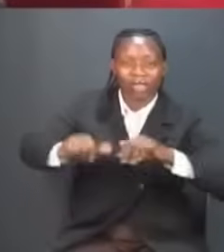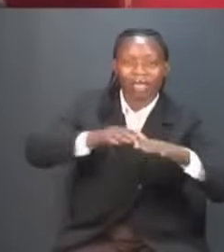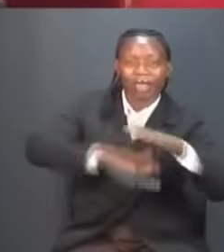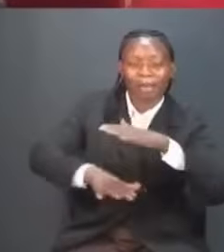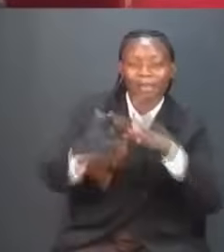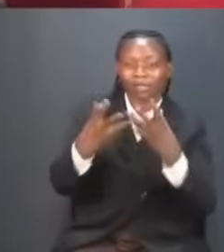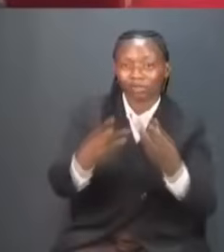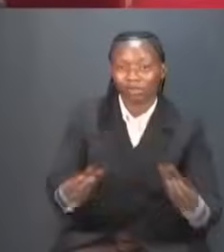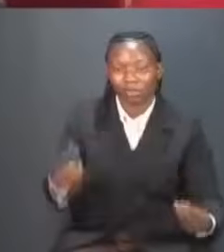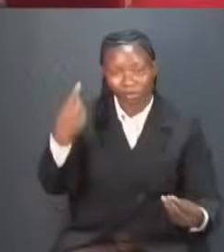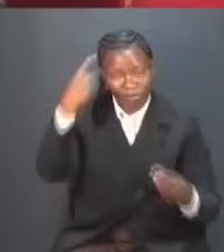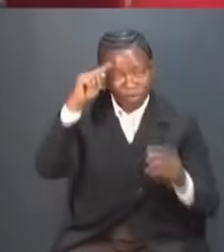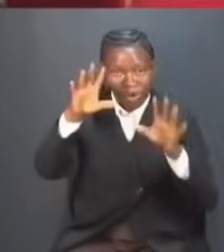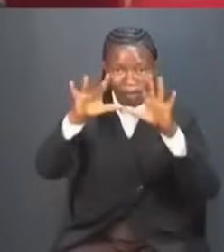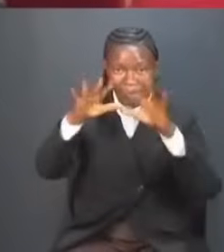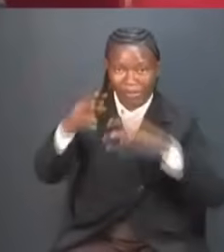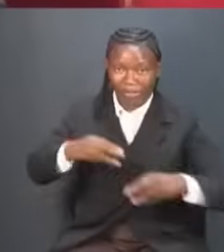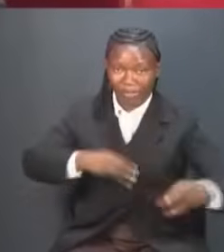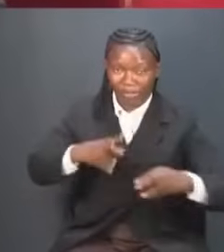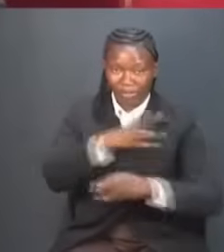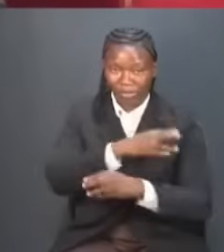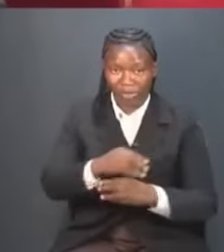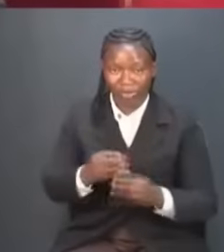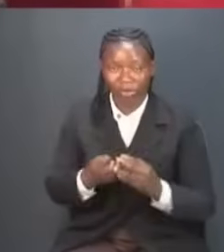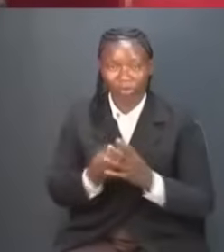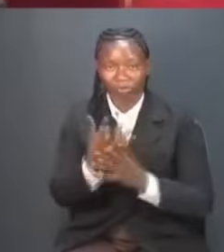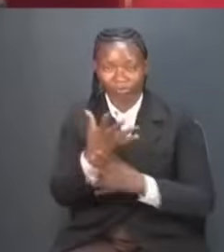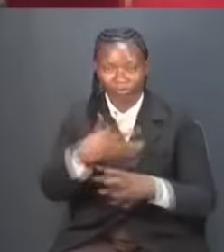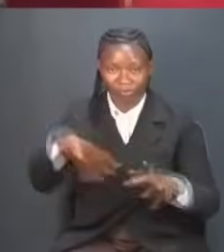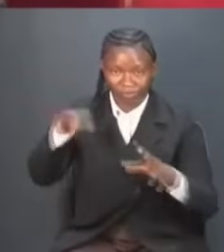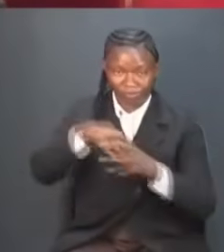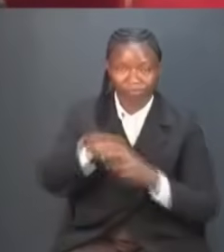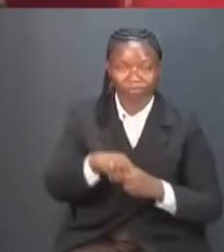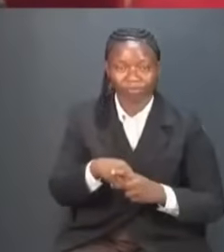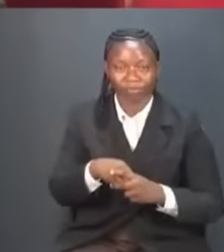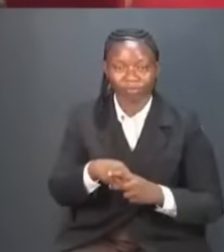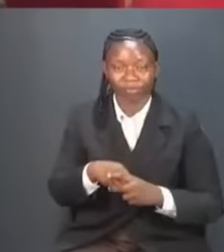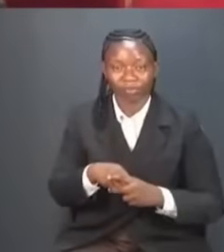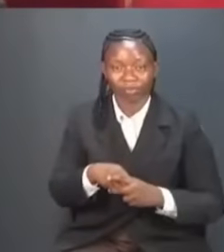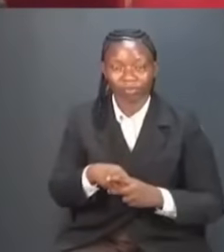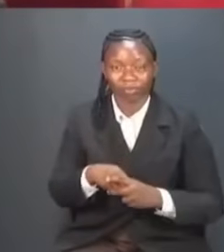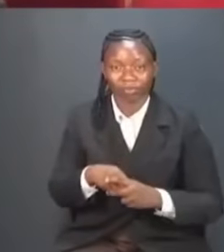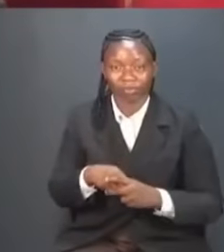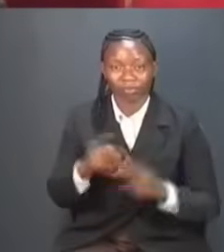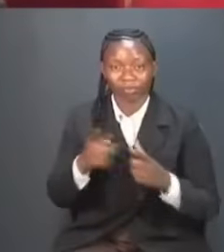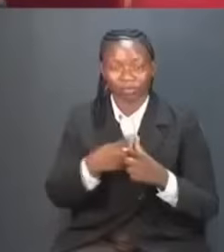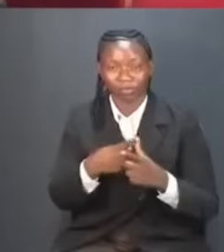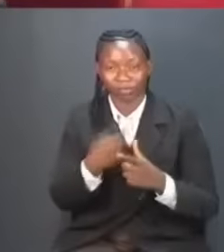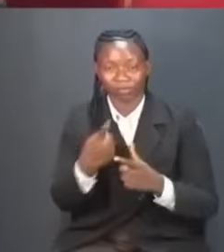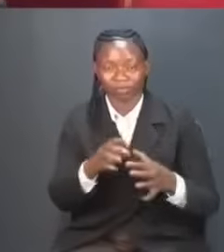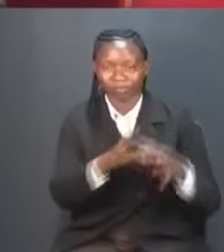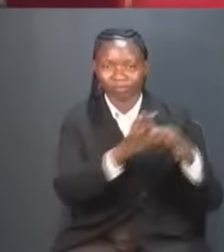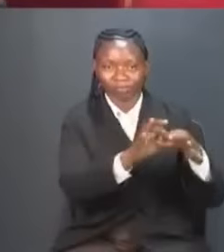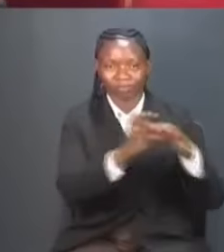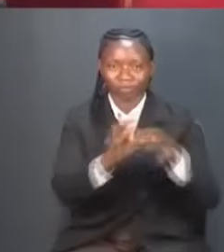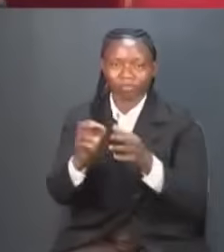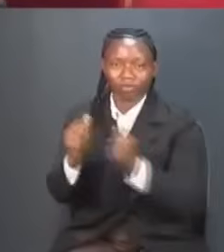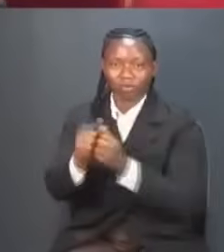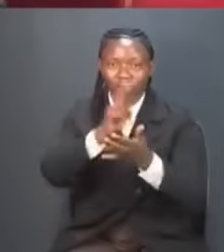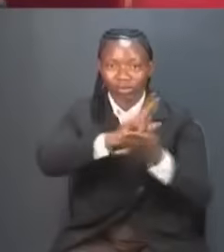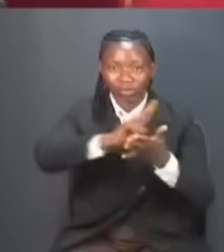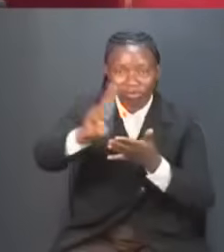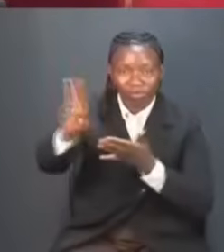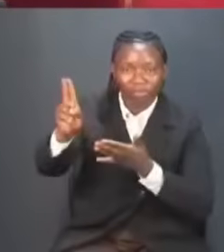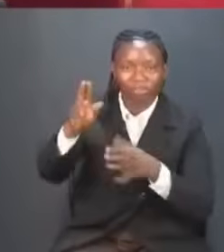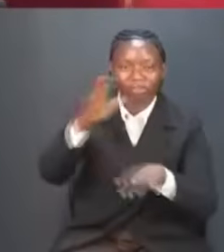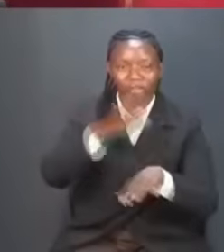solutions for pest management and crop protection interventions. Interventions include collaboration with universities and